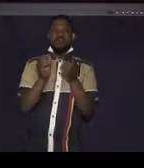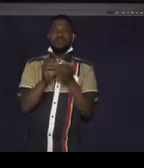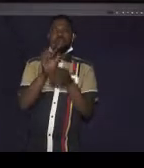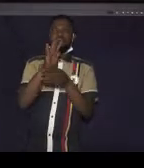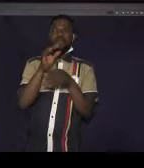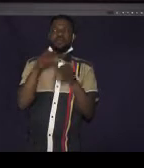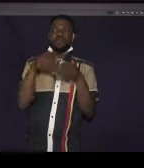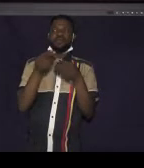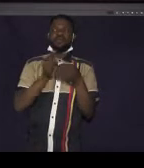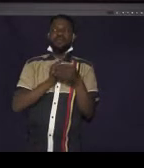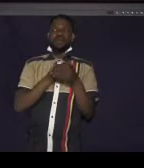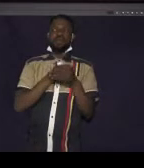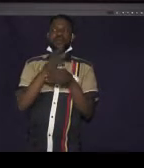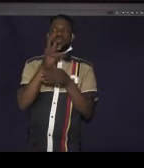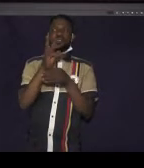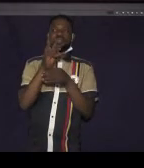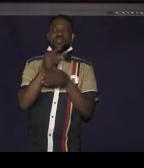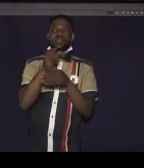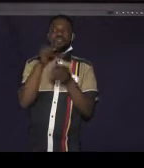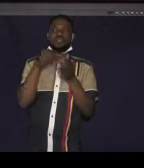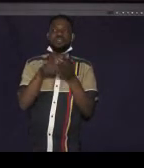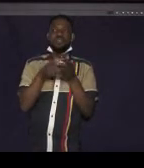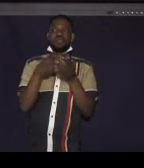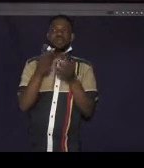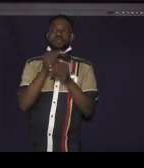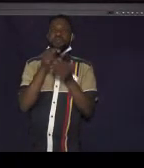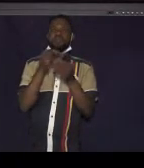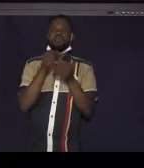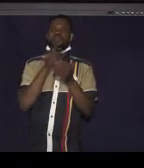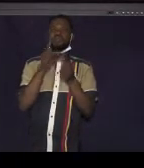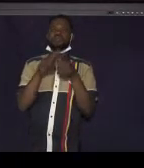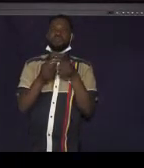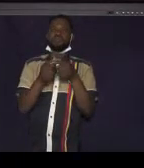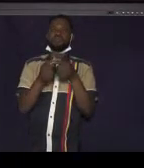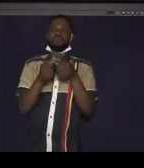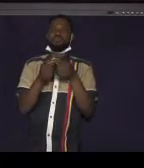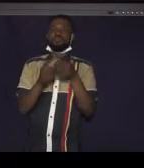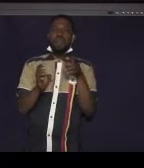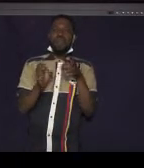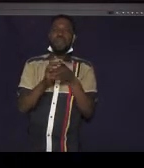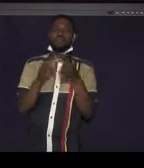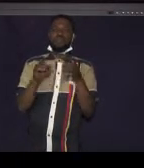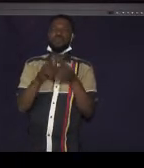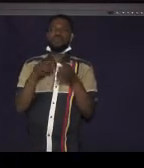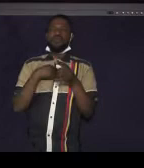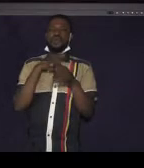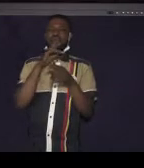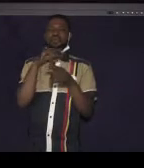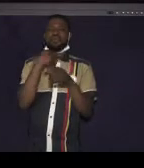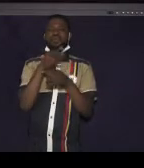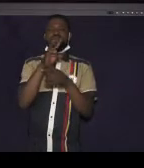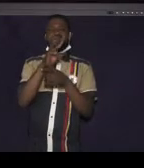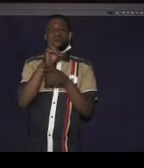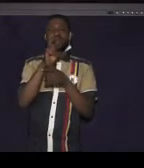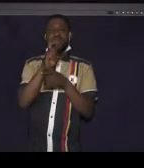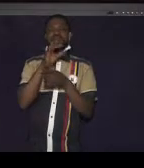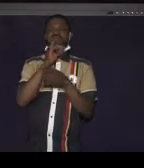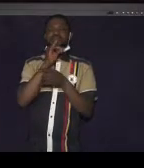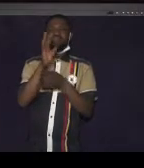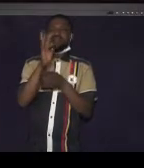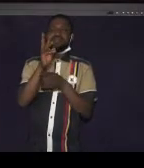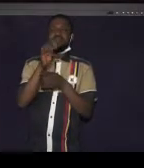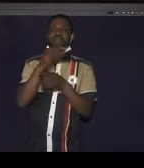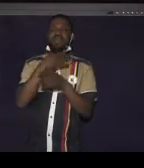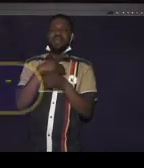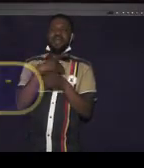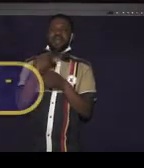gives us 16 here. On this side, there is nothing to match. I just have 2x. So we are saying 2x is 16, and the answer